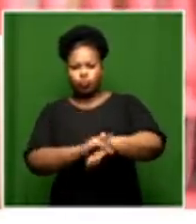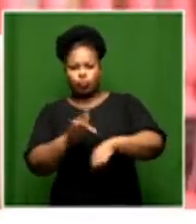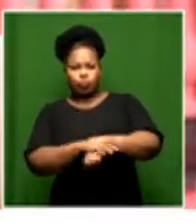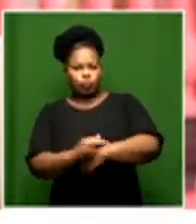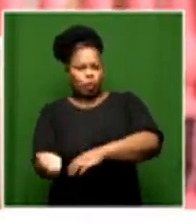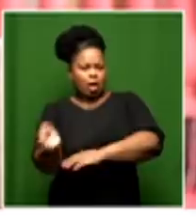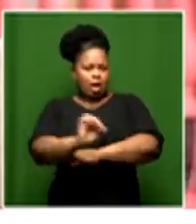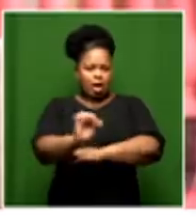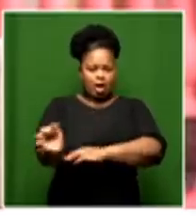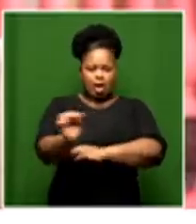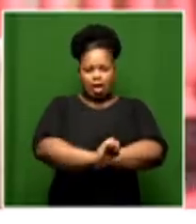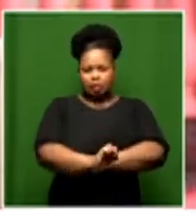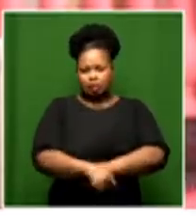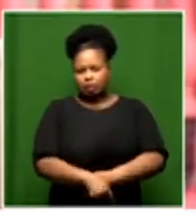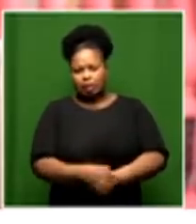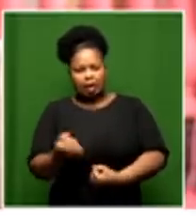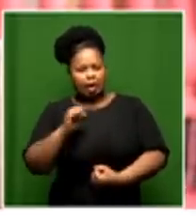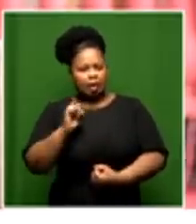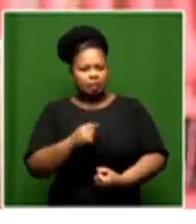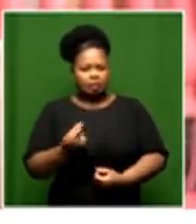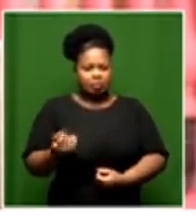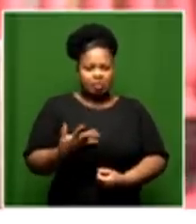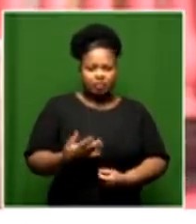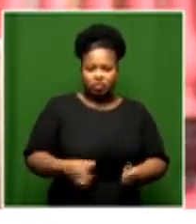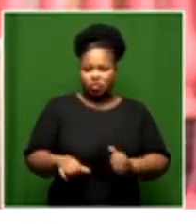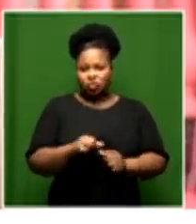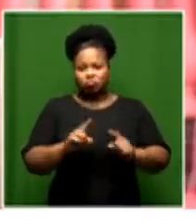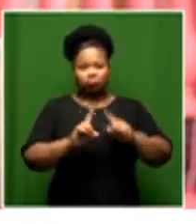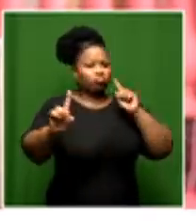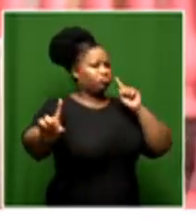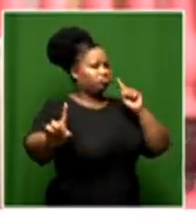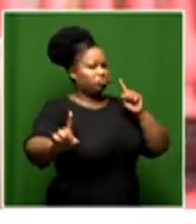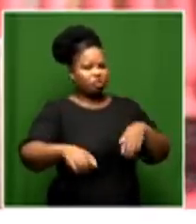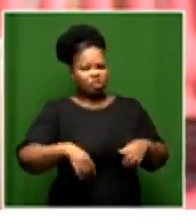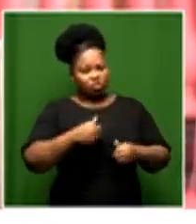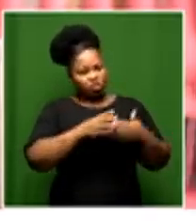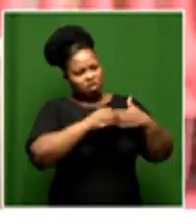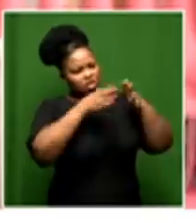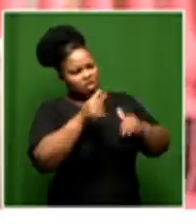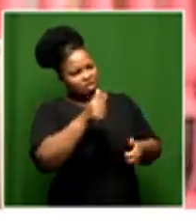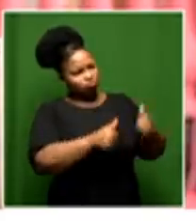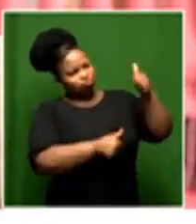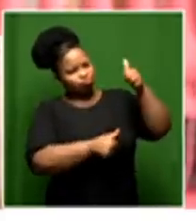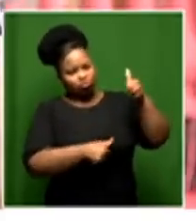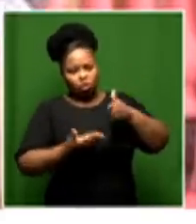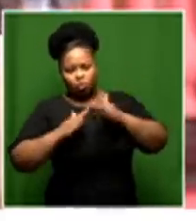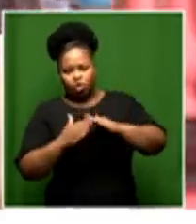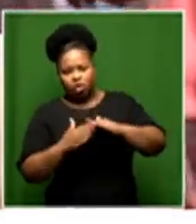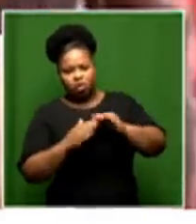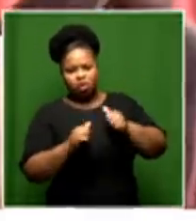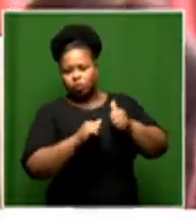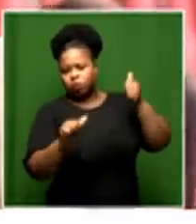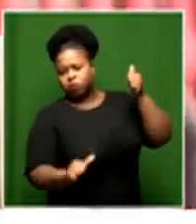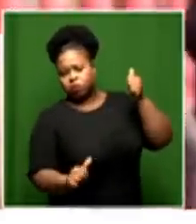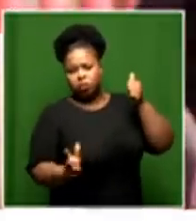expensive SUV German machines. There is a social distance. There is no connect between the people and the leaders. But here your